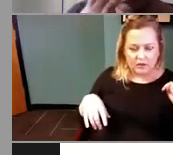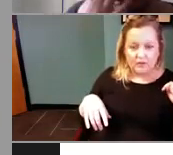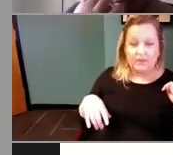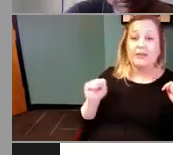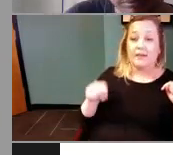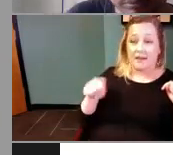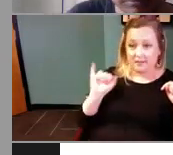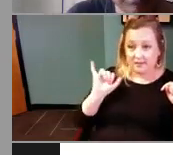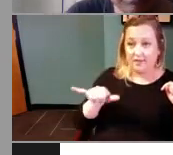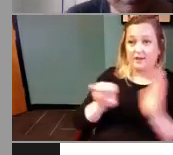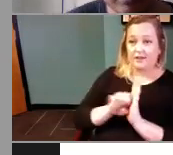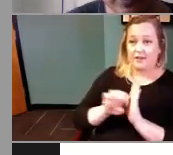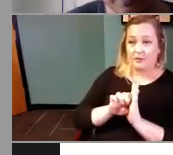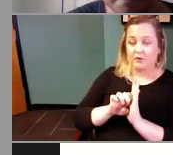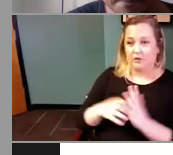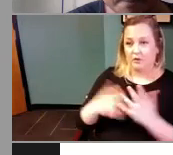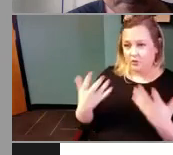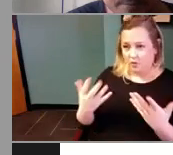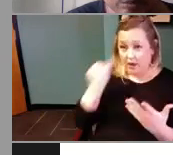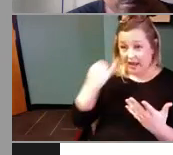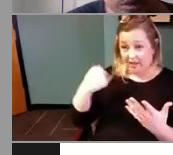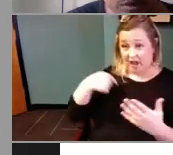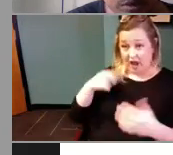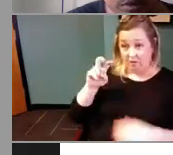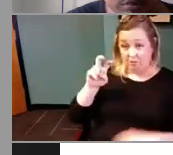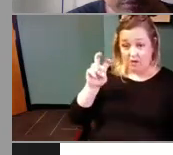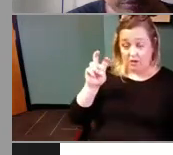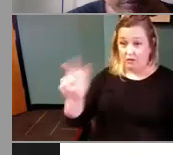Right, that one right there. So when I'm down at C, I would go